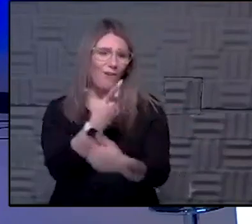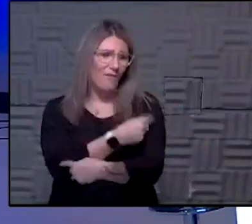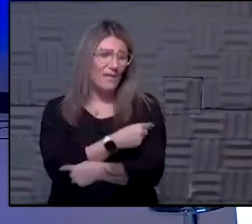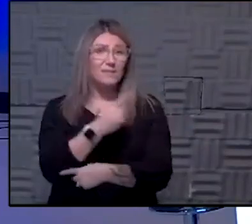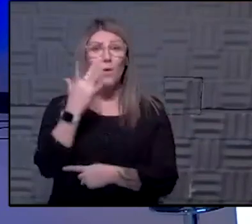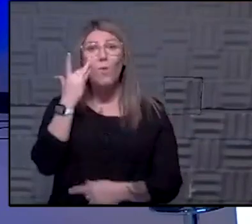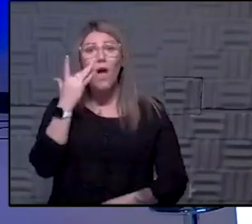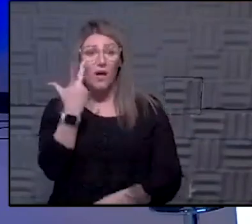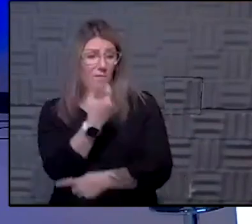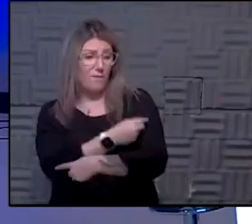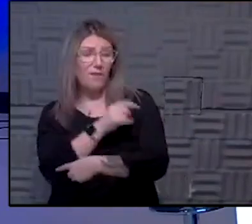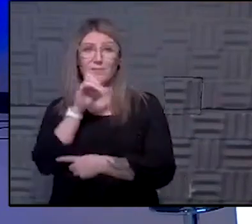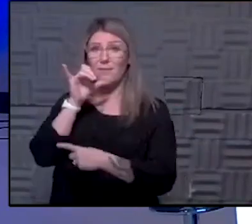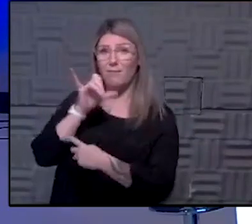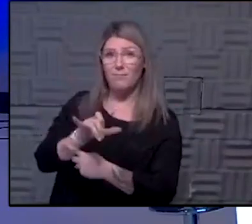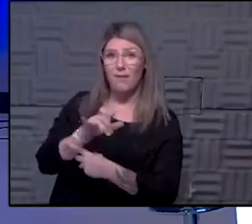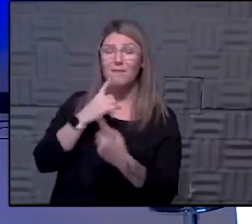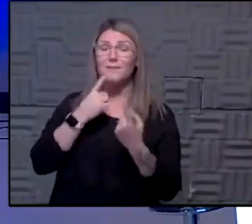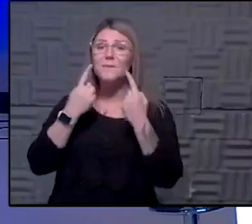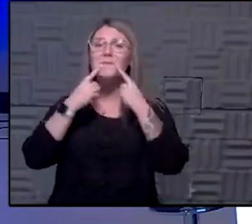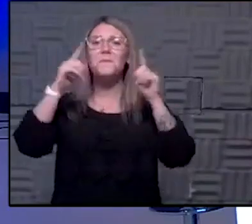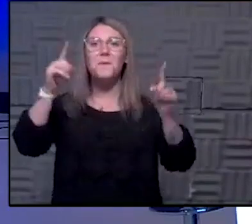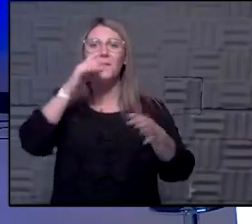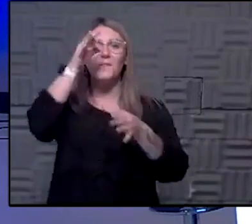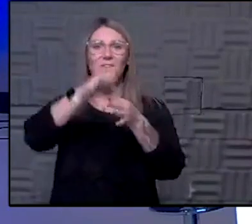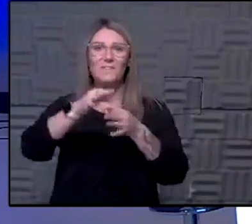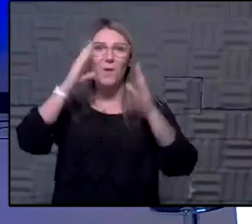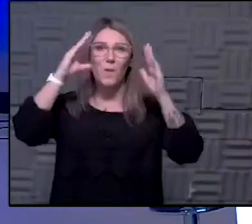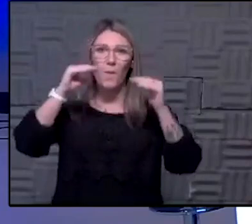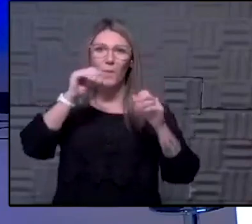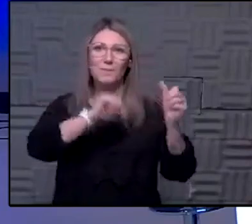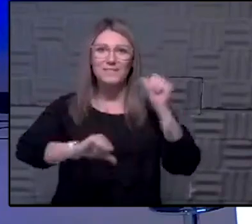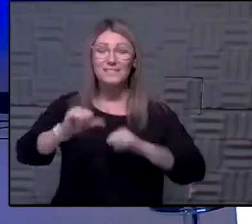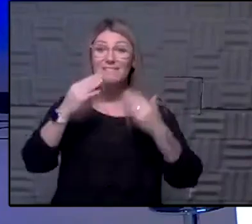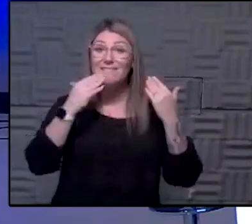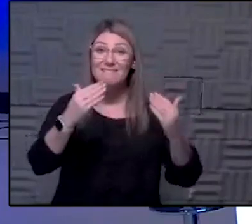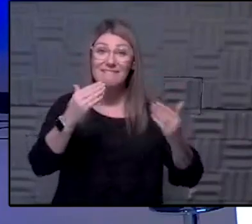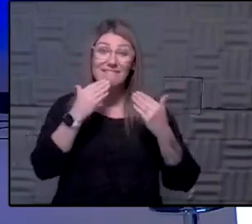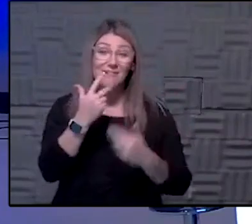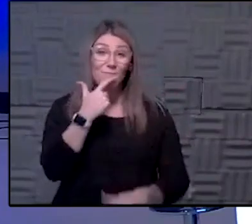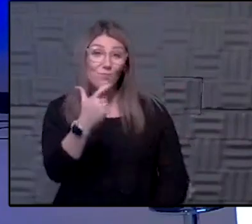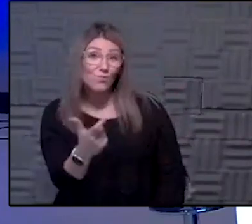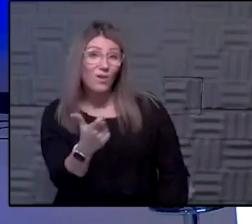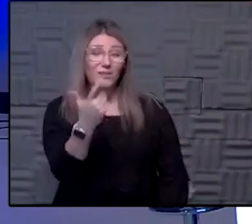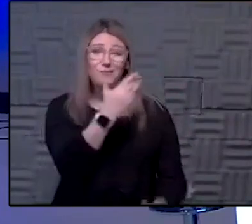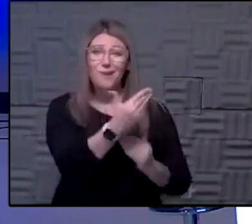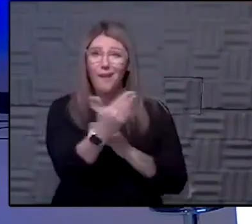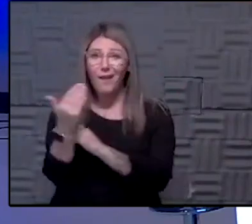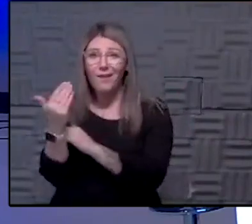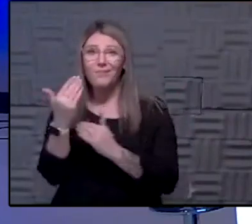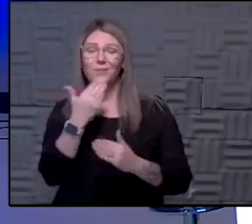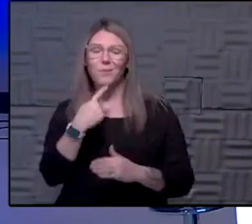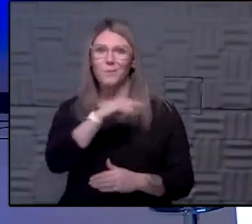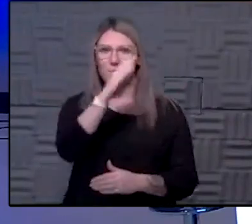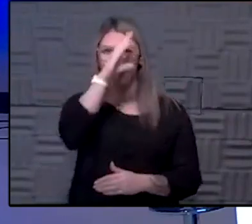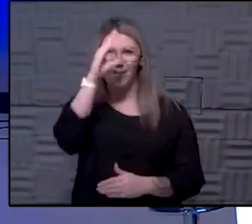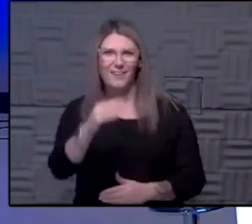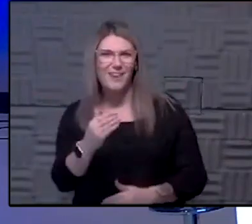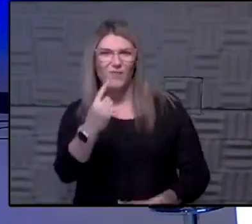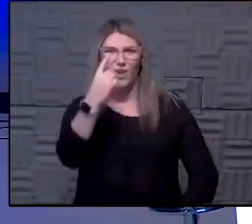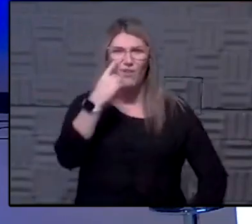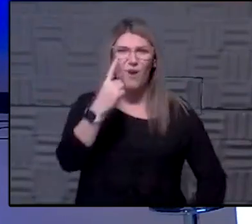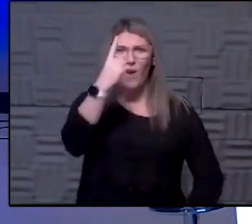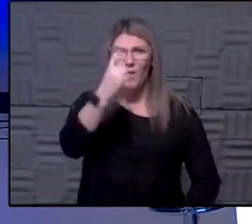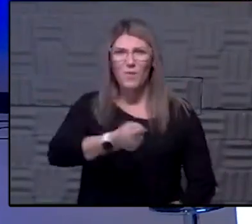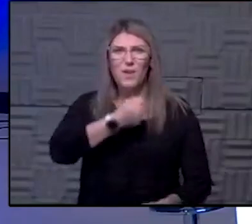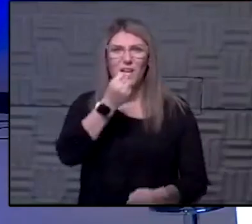vaccine is the culmination of faith, hope, and science. Thank you for tuning in on every morning. We never thought we would be approaching a year of